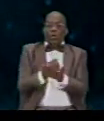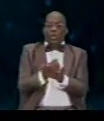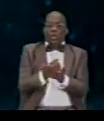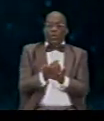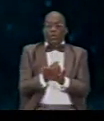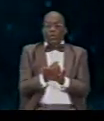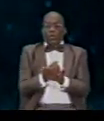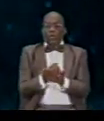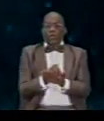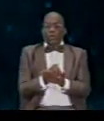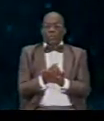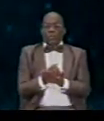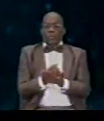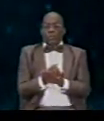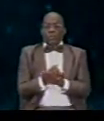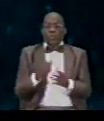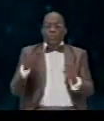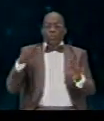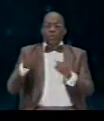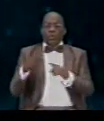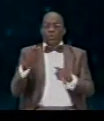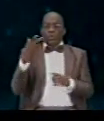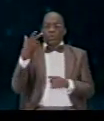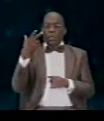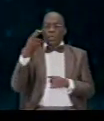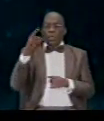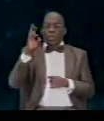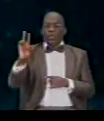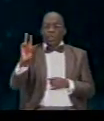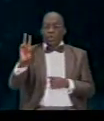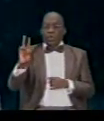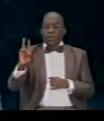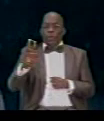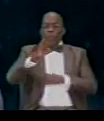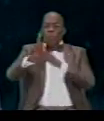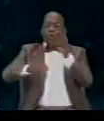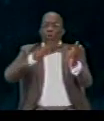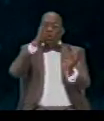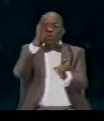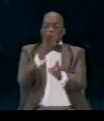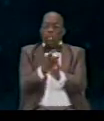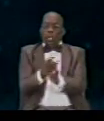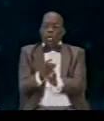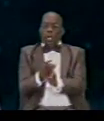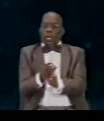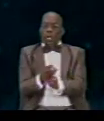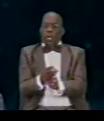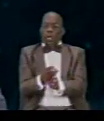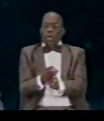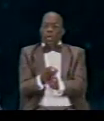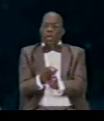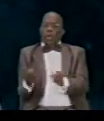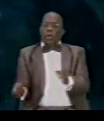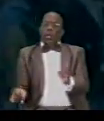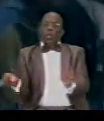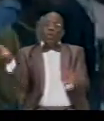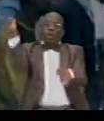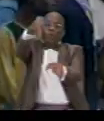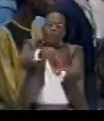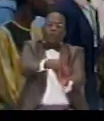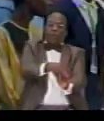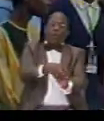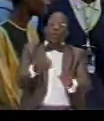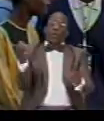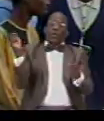amen. That leads us to point number 7, what I call global induction into the Hall of Fame. The word